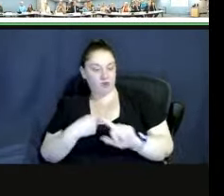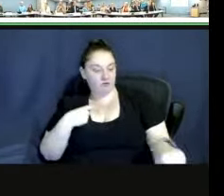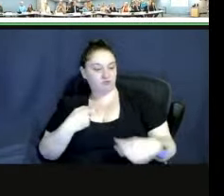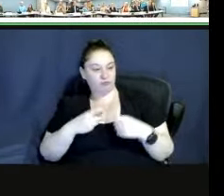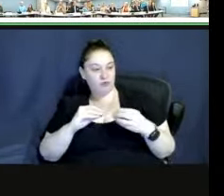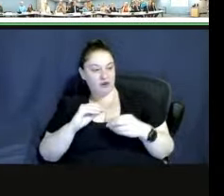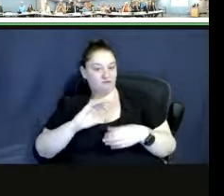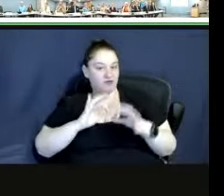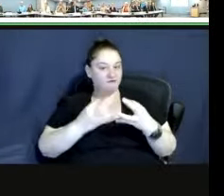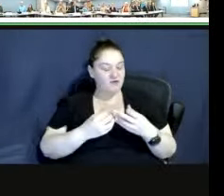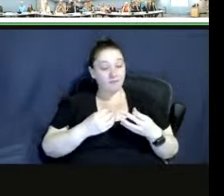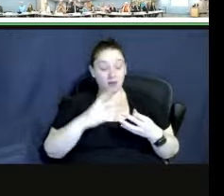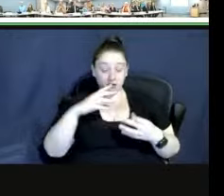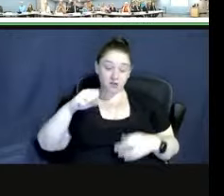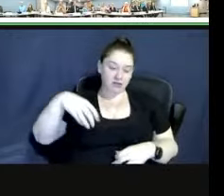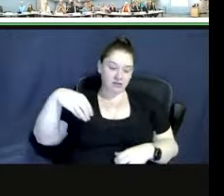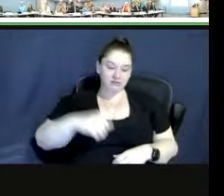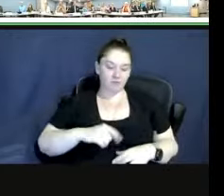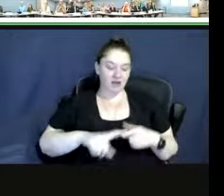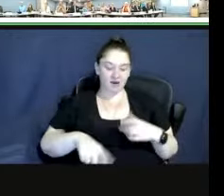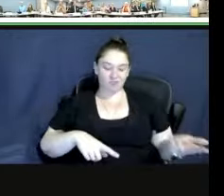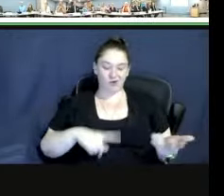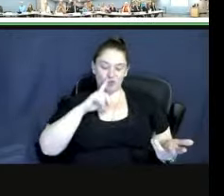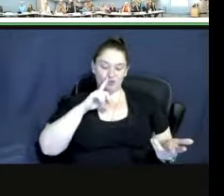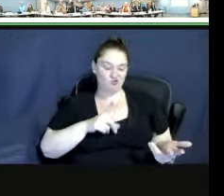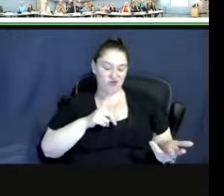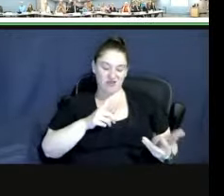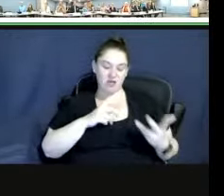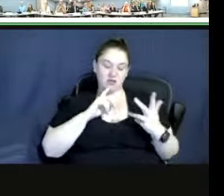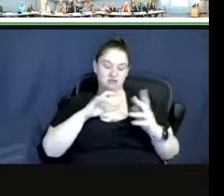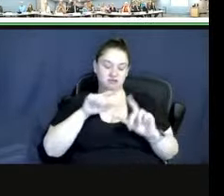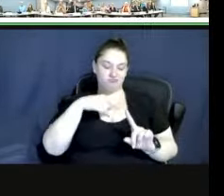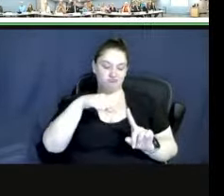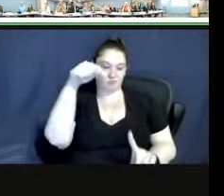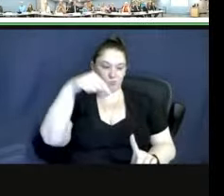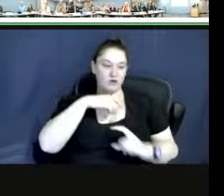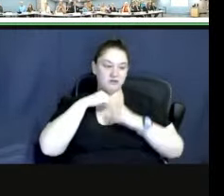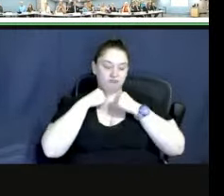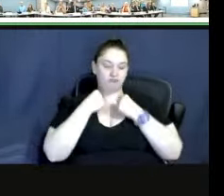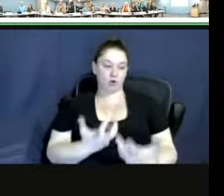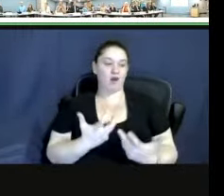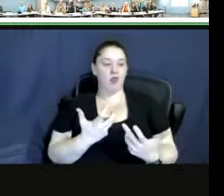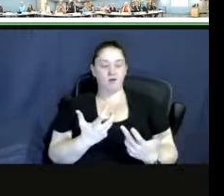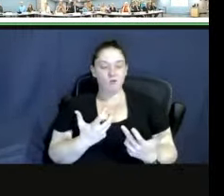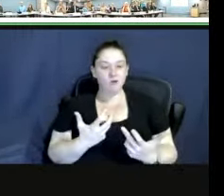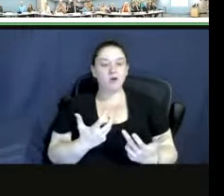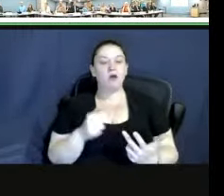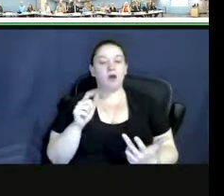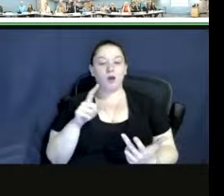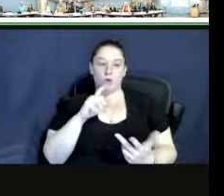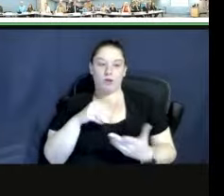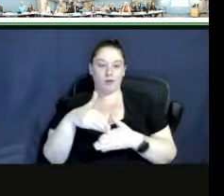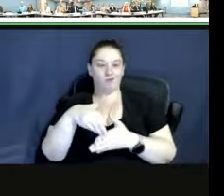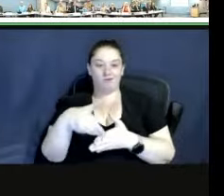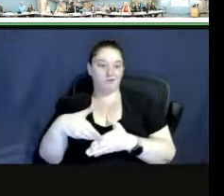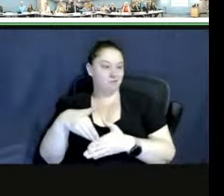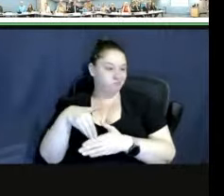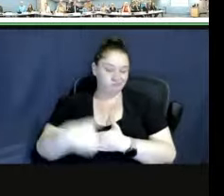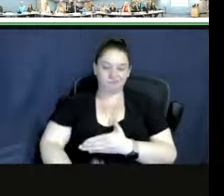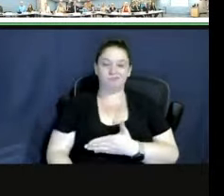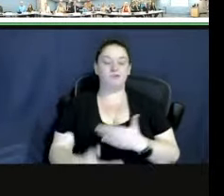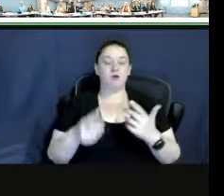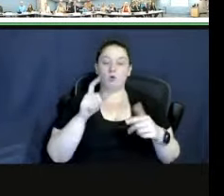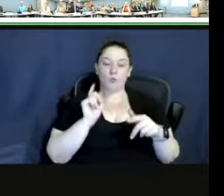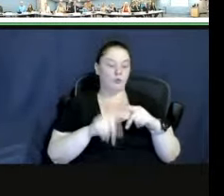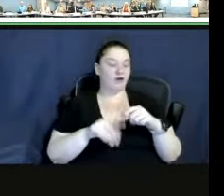but you can only do so much of that before you get burned out. And I think we're on the cusp of that right now, where we can't push